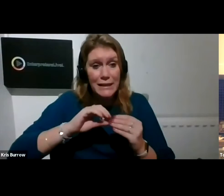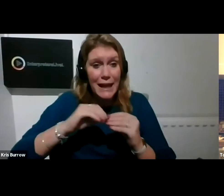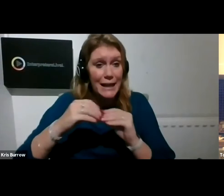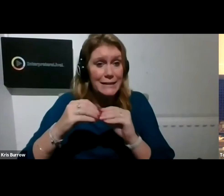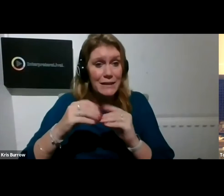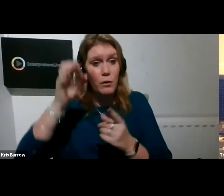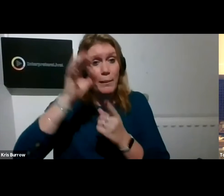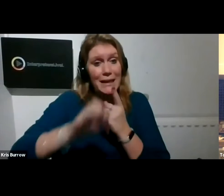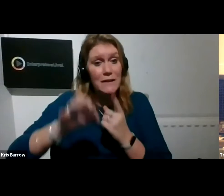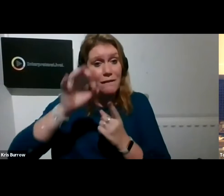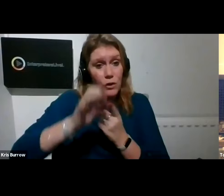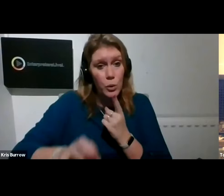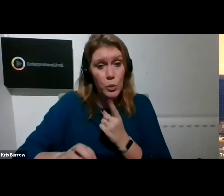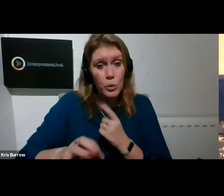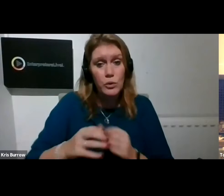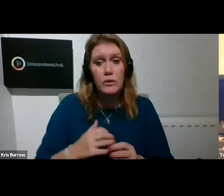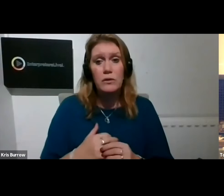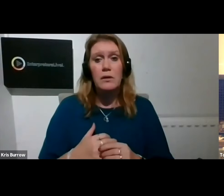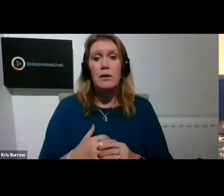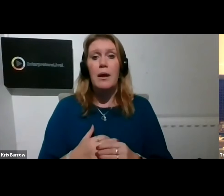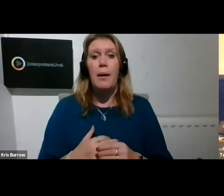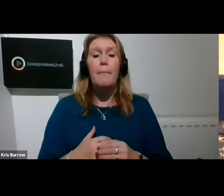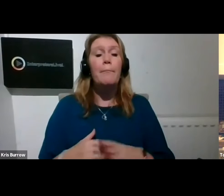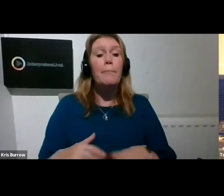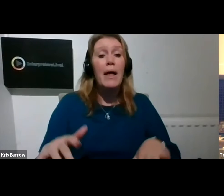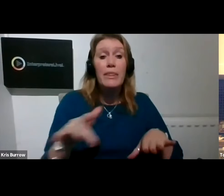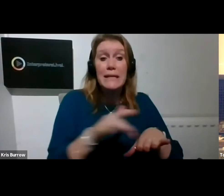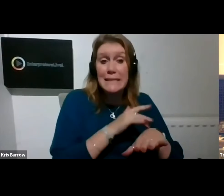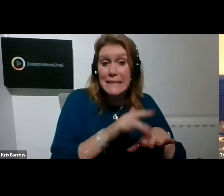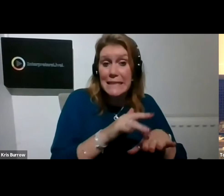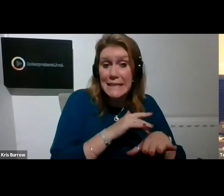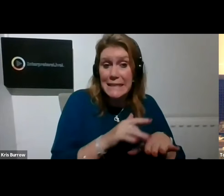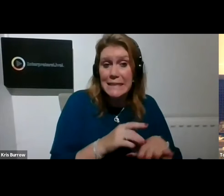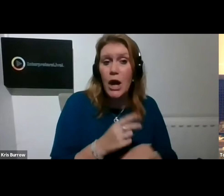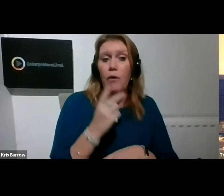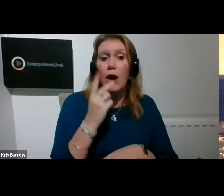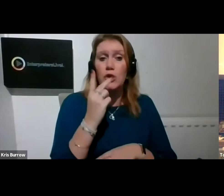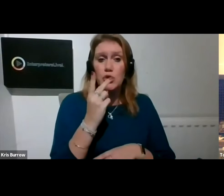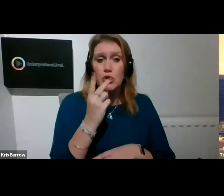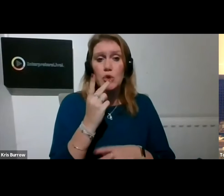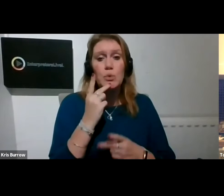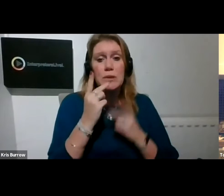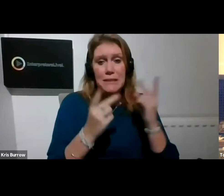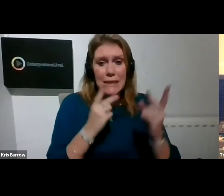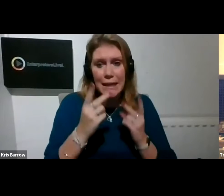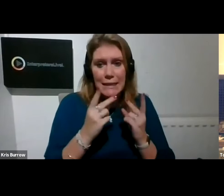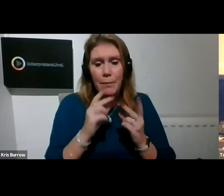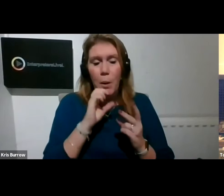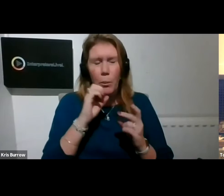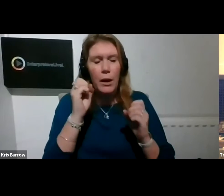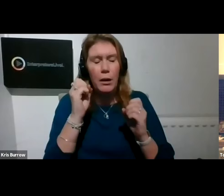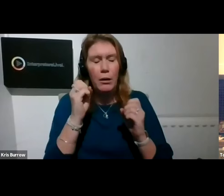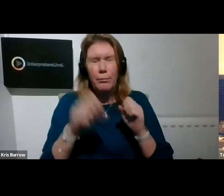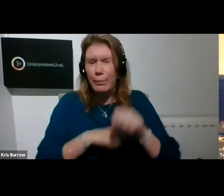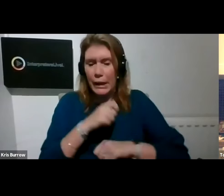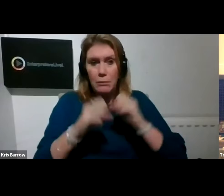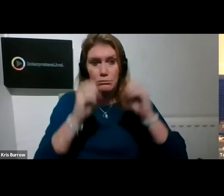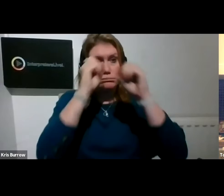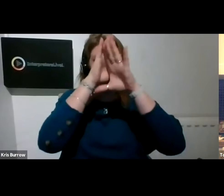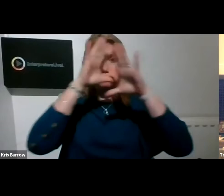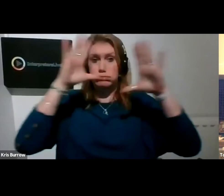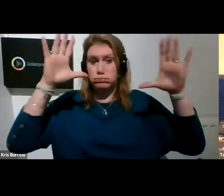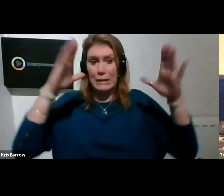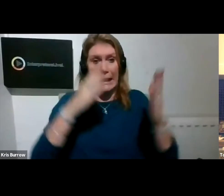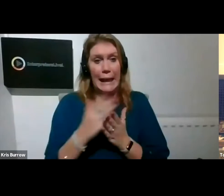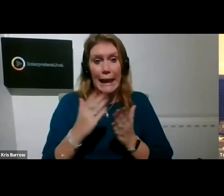will hear are between our two singers. But I think it will all become clear as you listen and as you